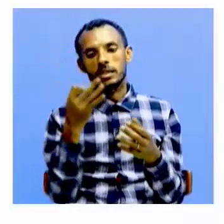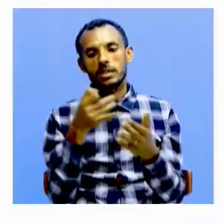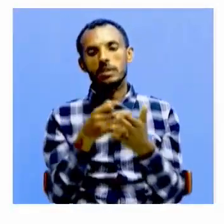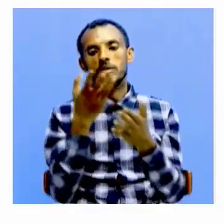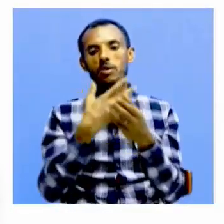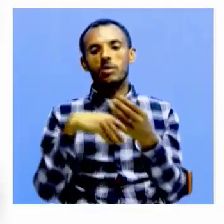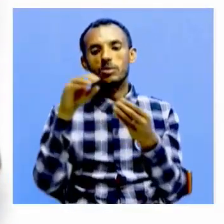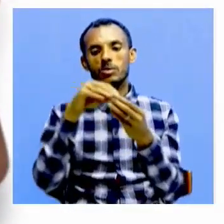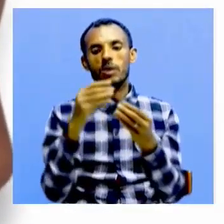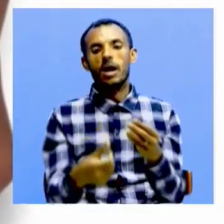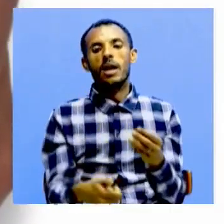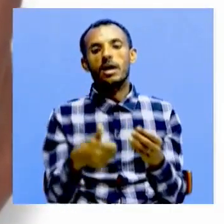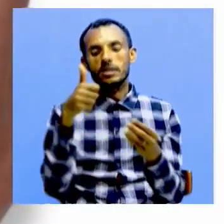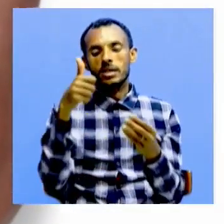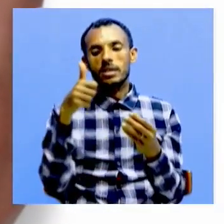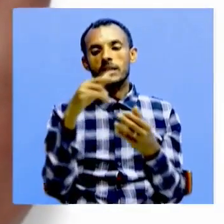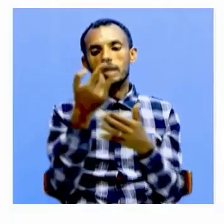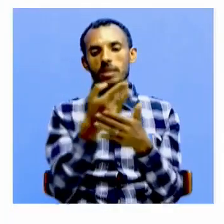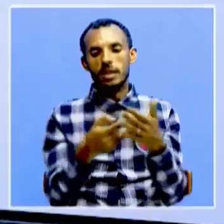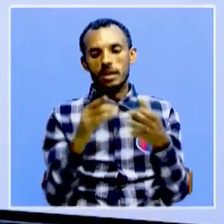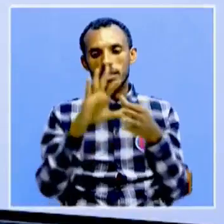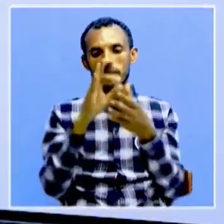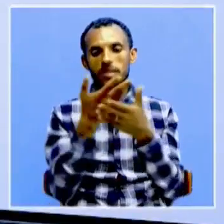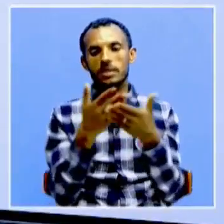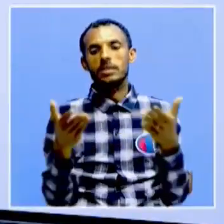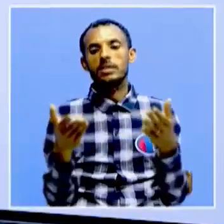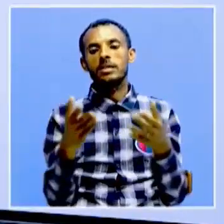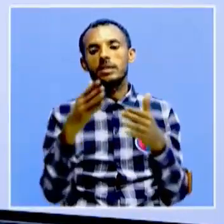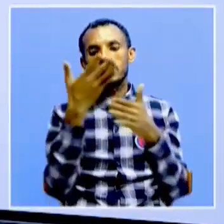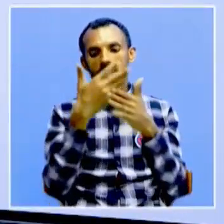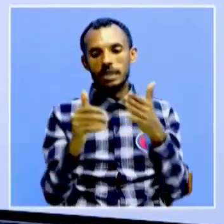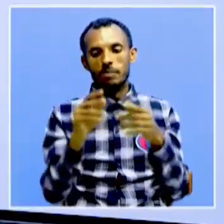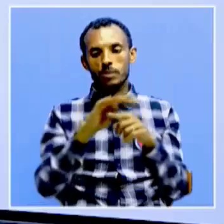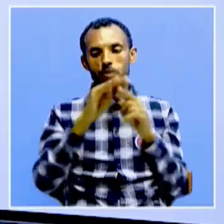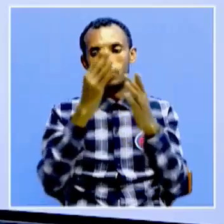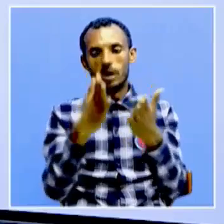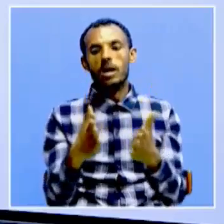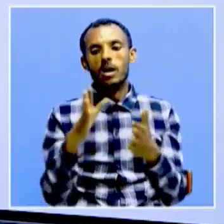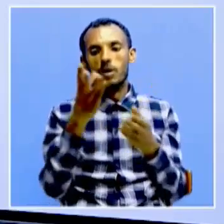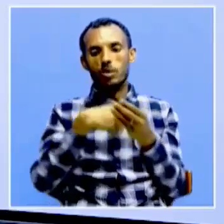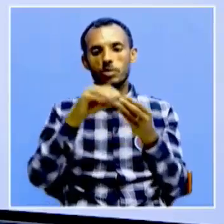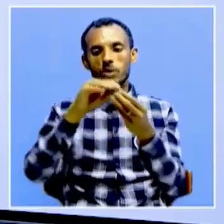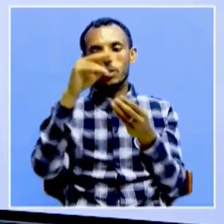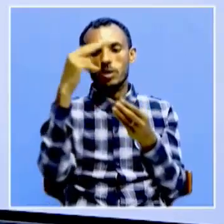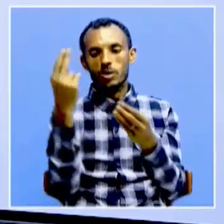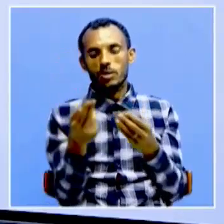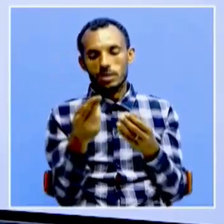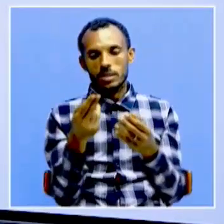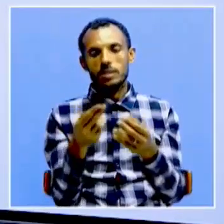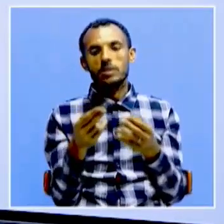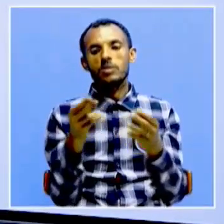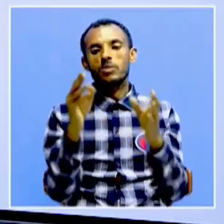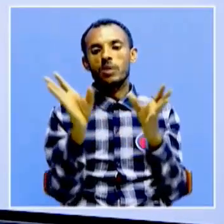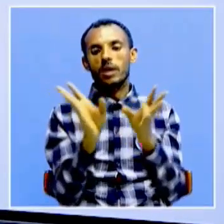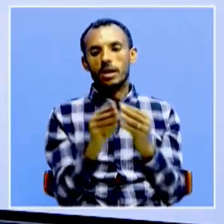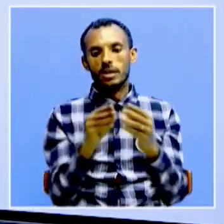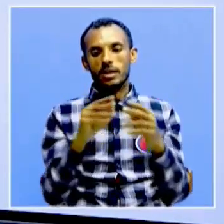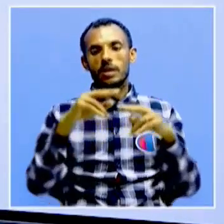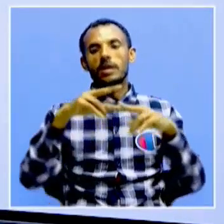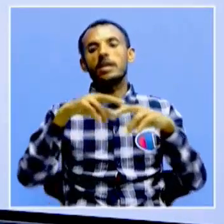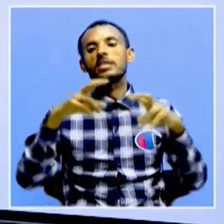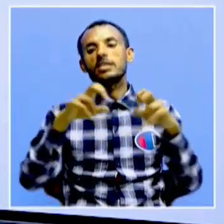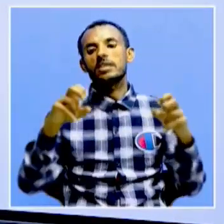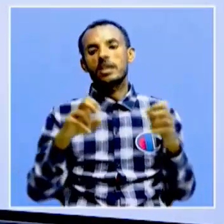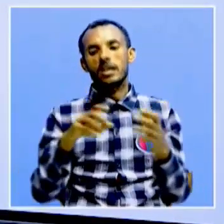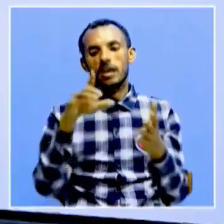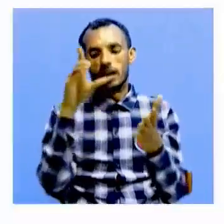another detail, which is third. Some scholars also use them to conduct research, and review literature